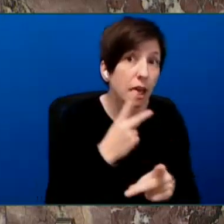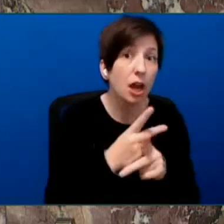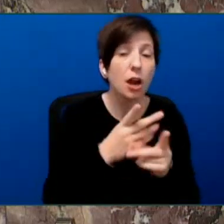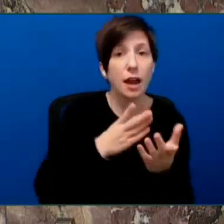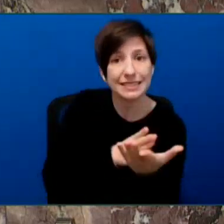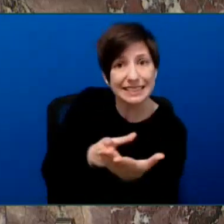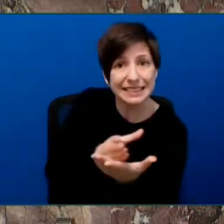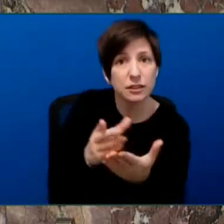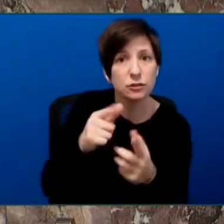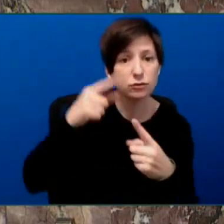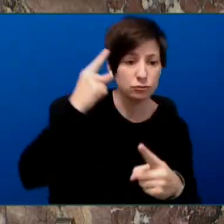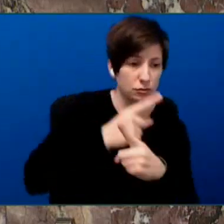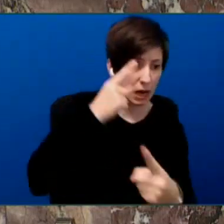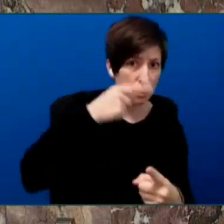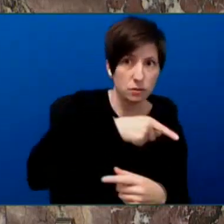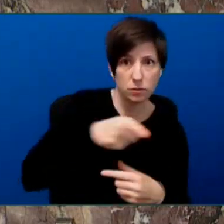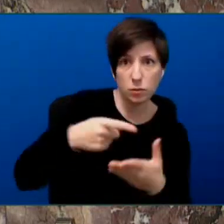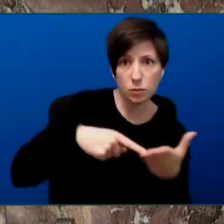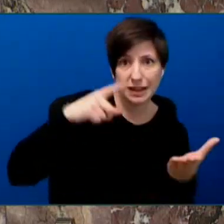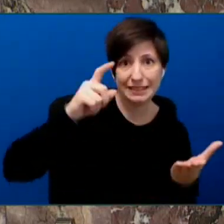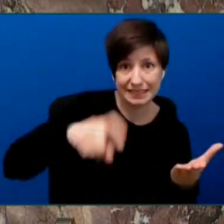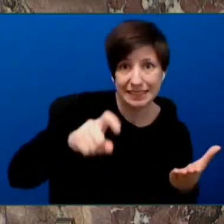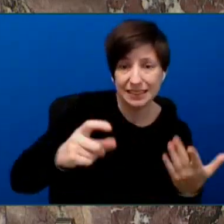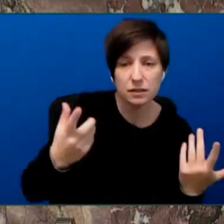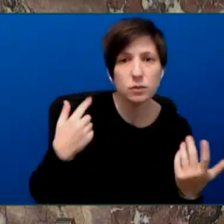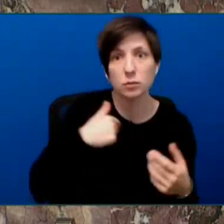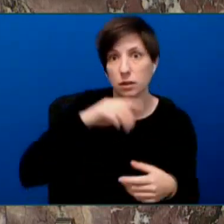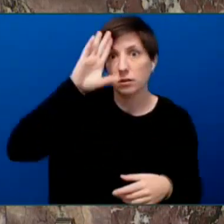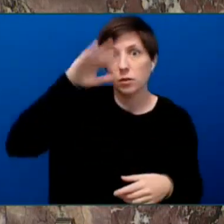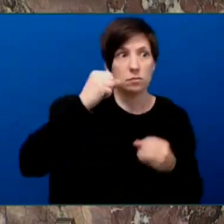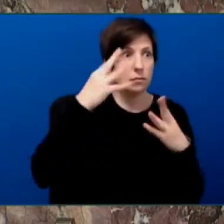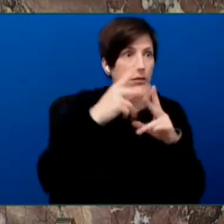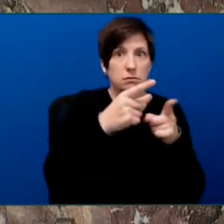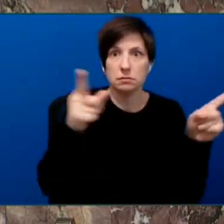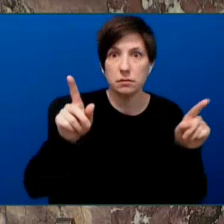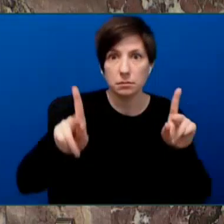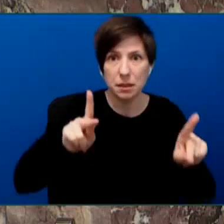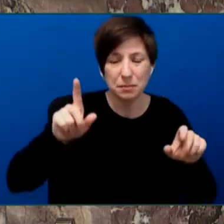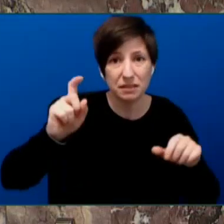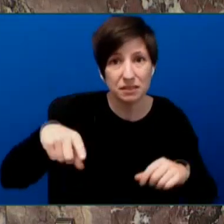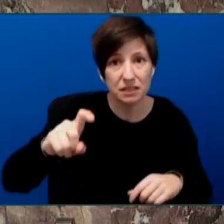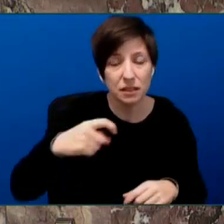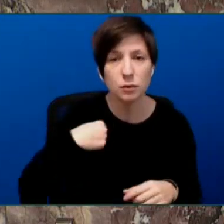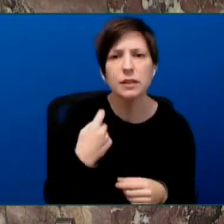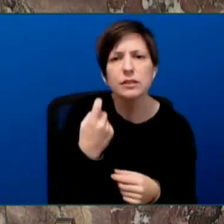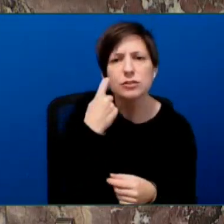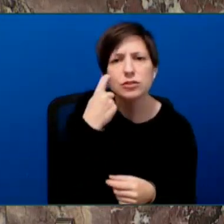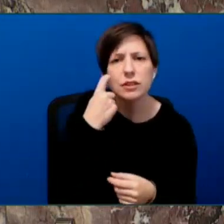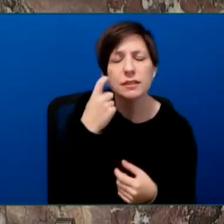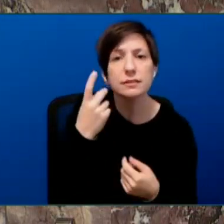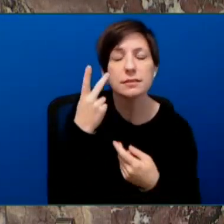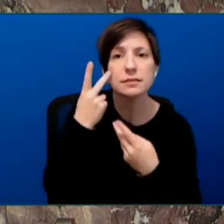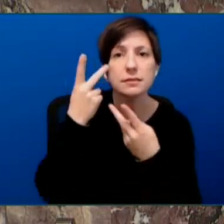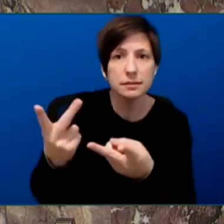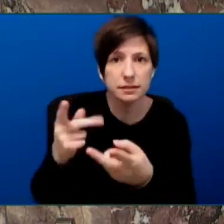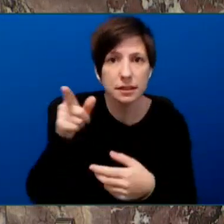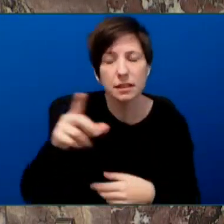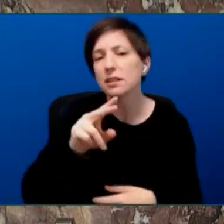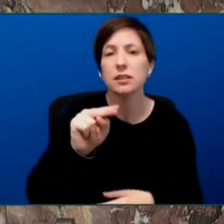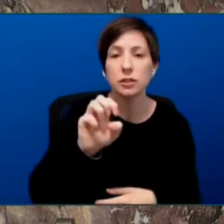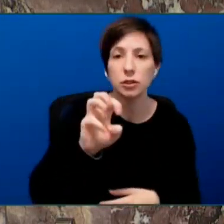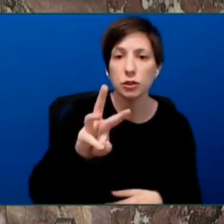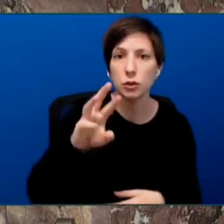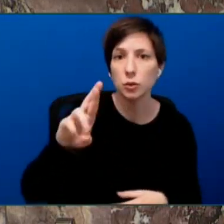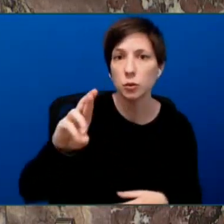care that we know they need. We were just up at New Roads talking about the